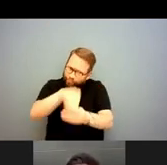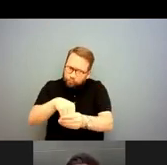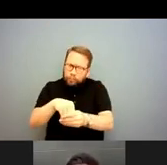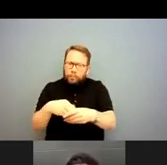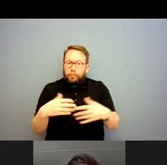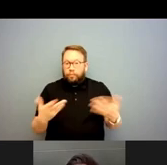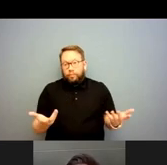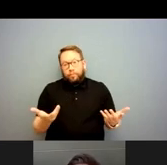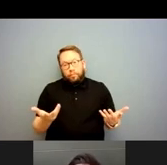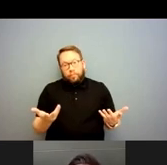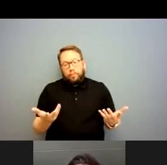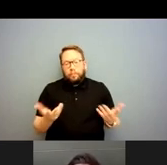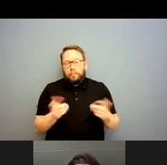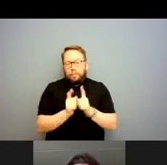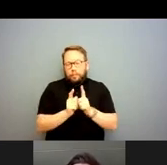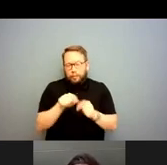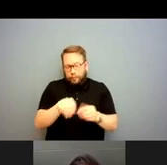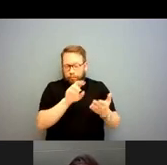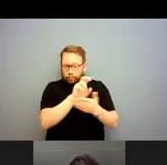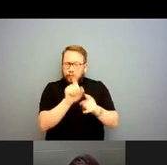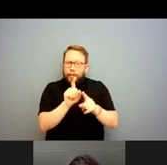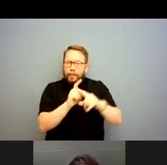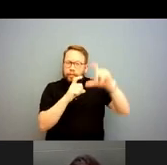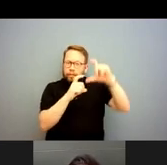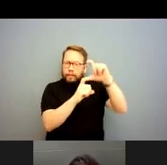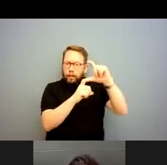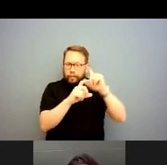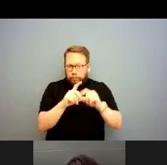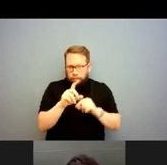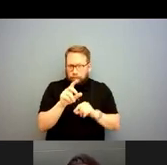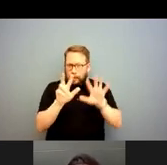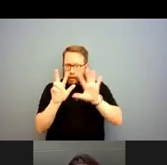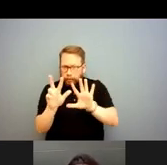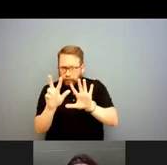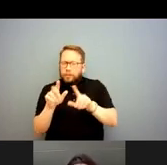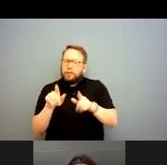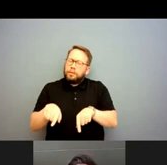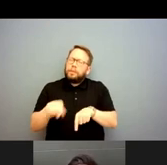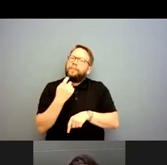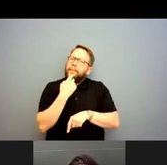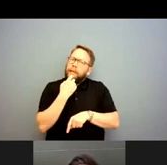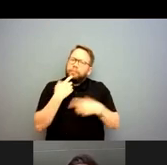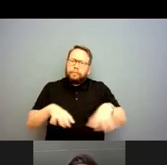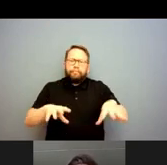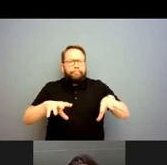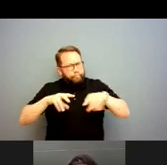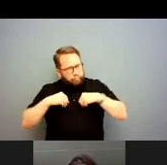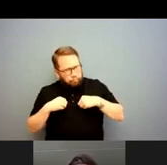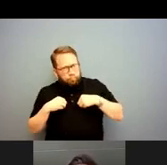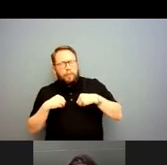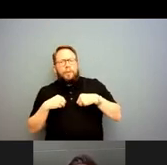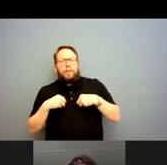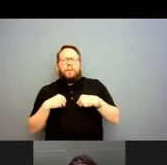paragraph eight of the outcome document, Finland has committed itself also to, and I quote, to cooperating with